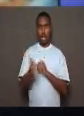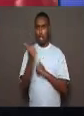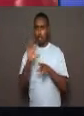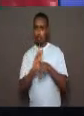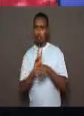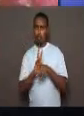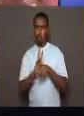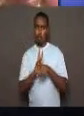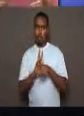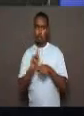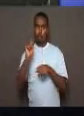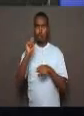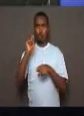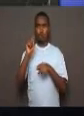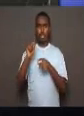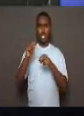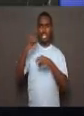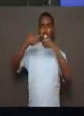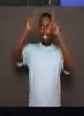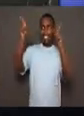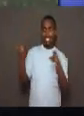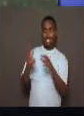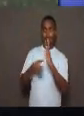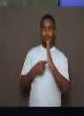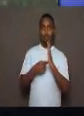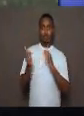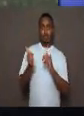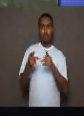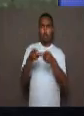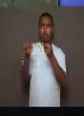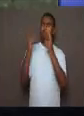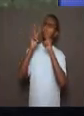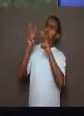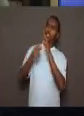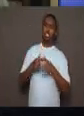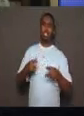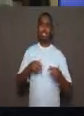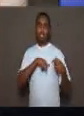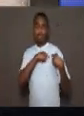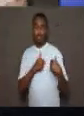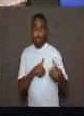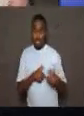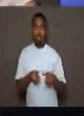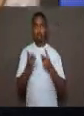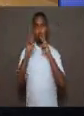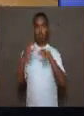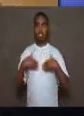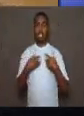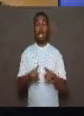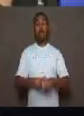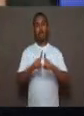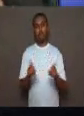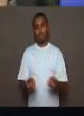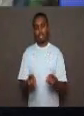movies like Twilight, perhaps because you prefer the setting or enjoy the romantic plot.